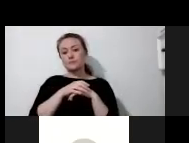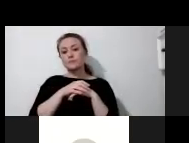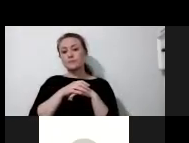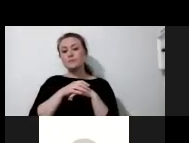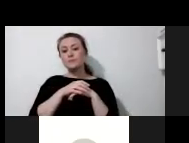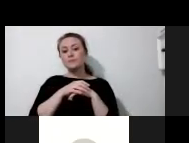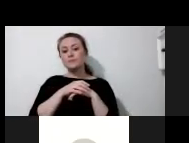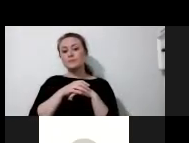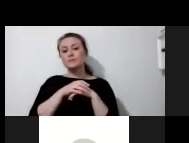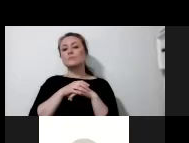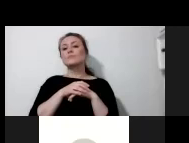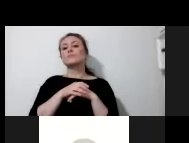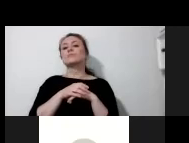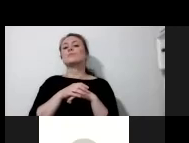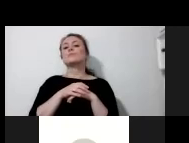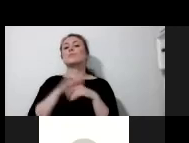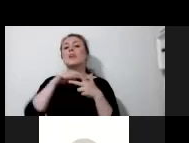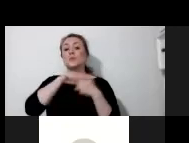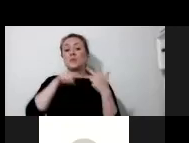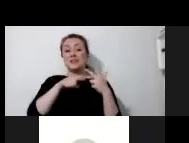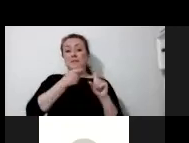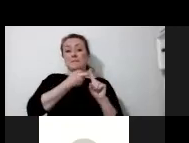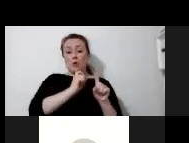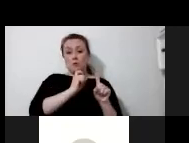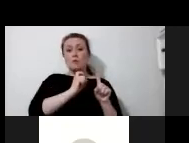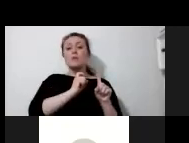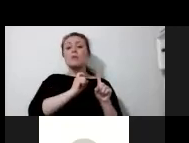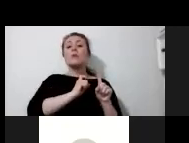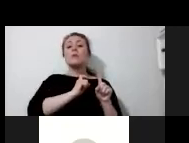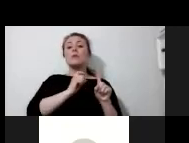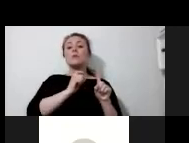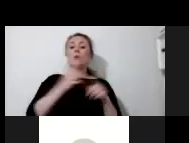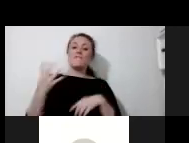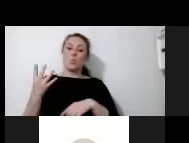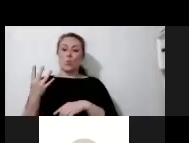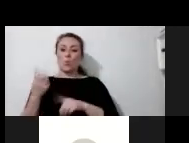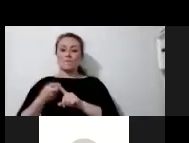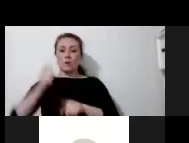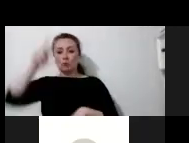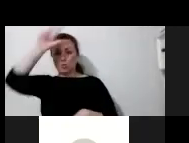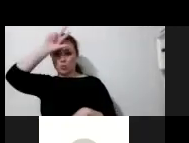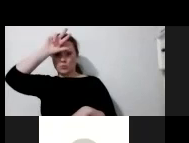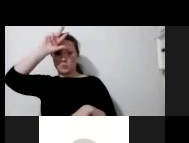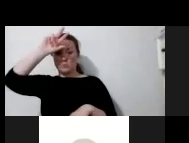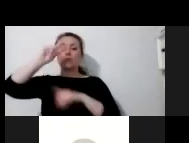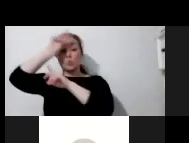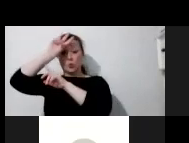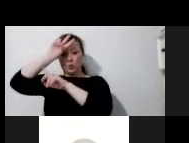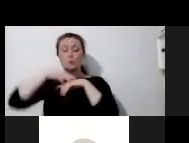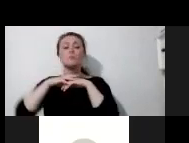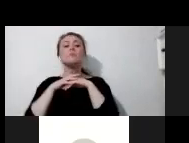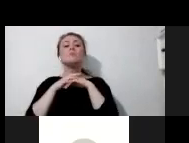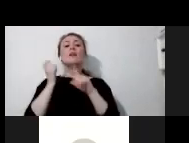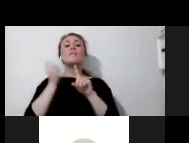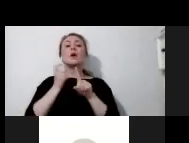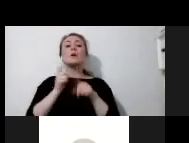and 4 from Peru. And it's under the umbrella-ship of, with the KU endowment,